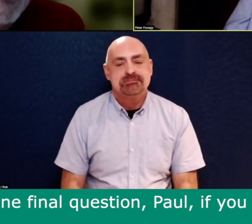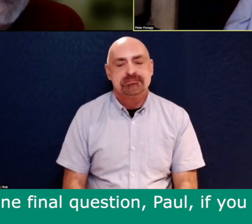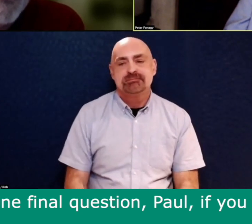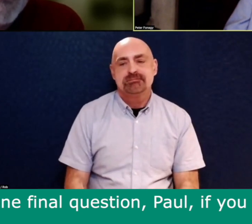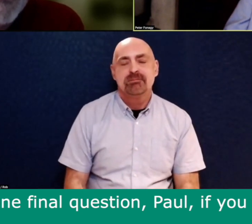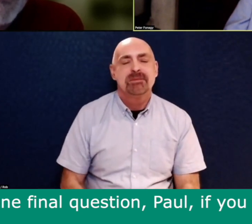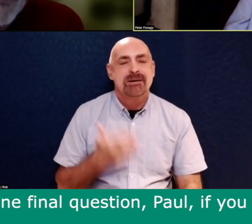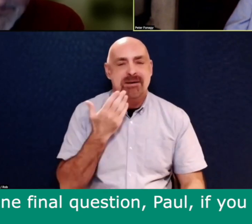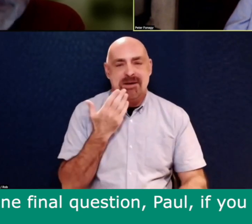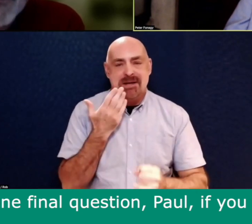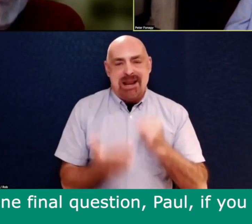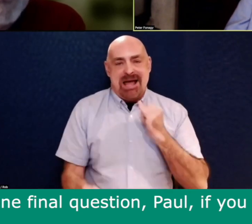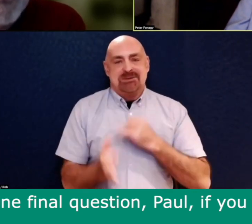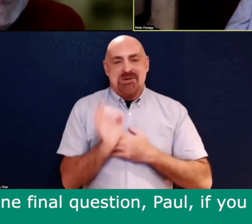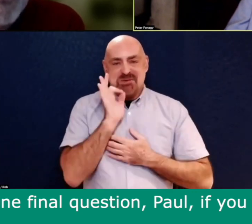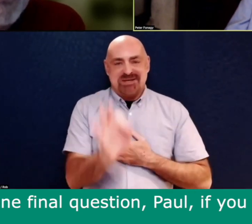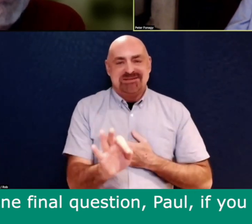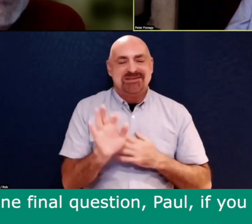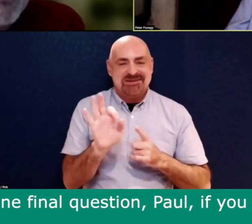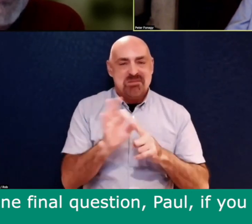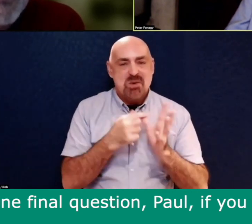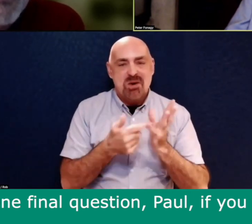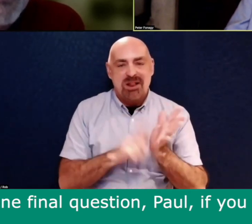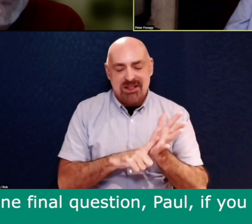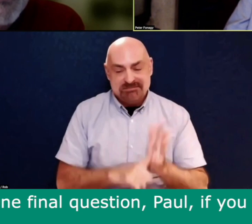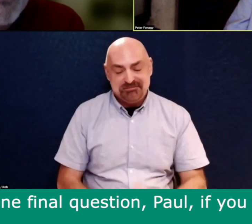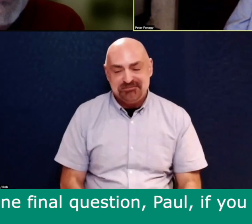One final question, Paul, if you would.